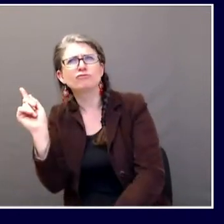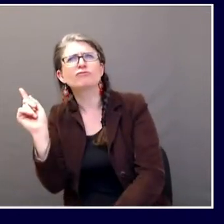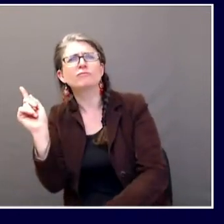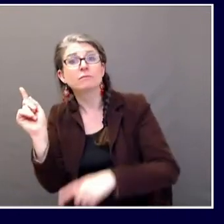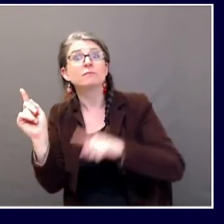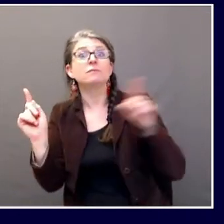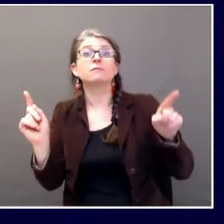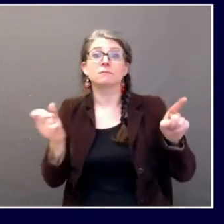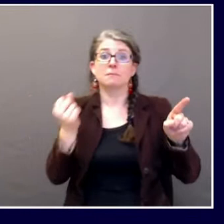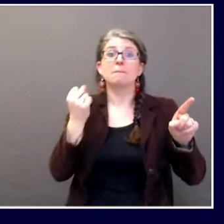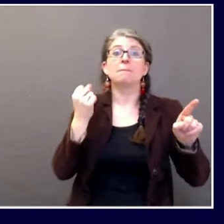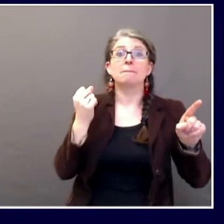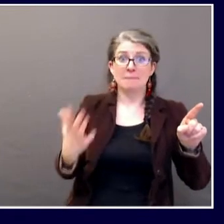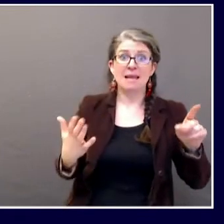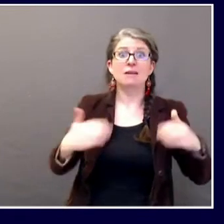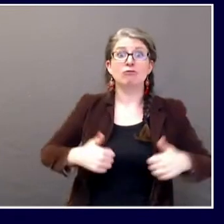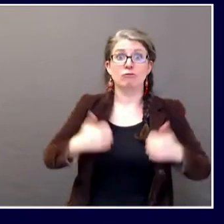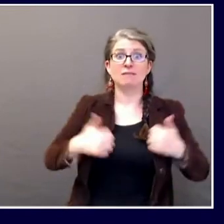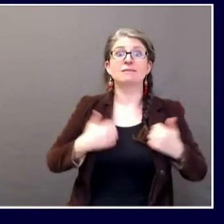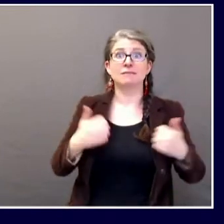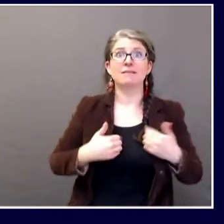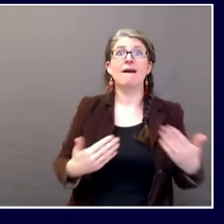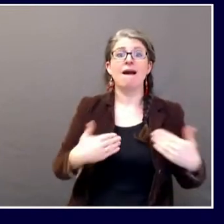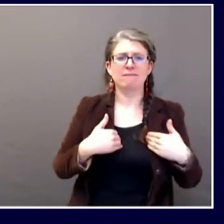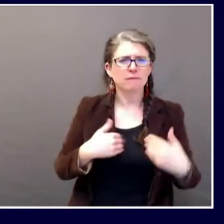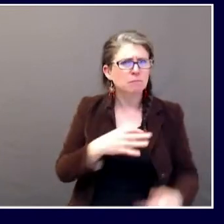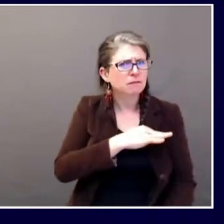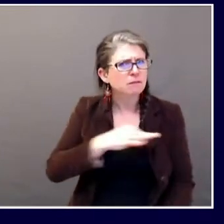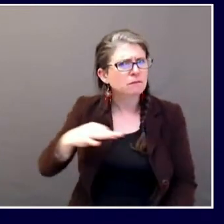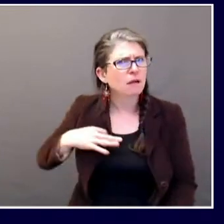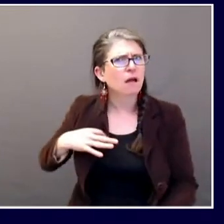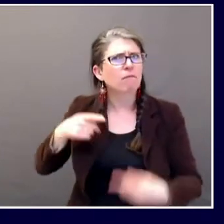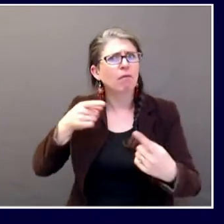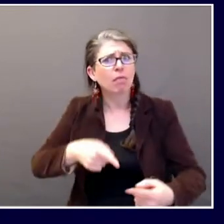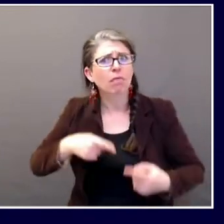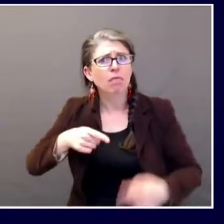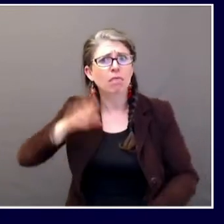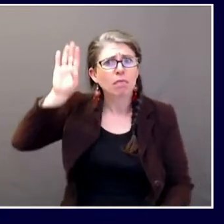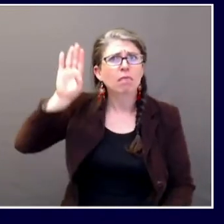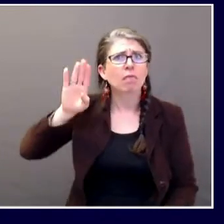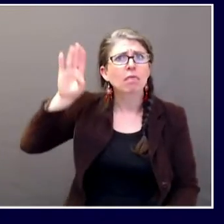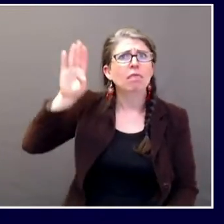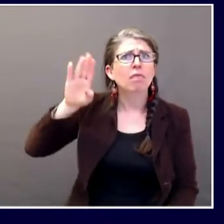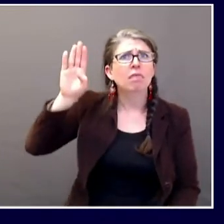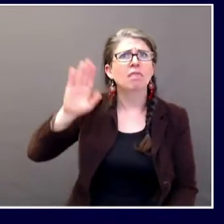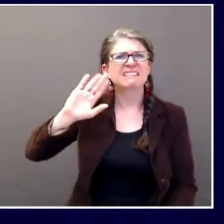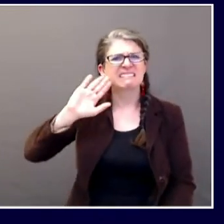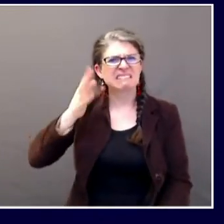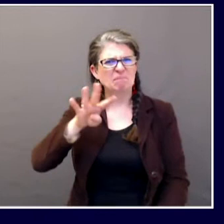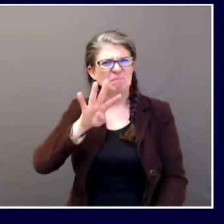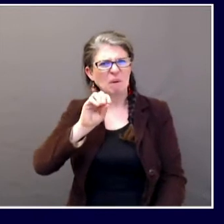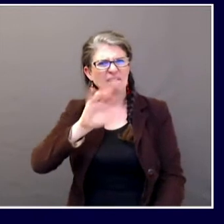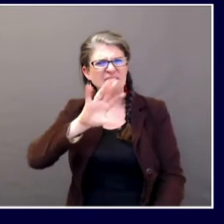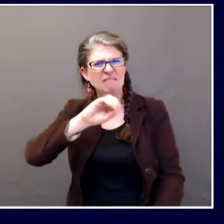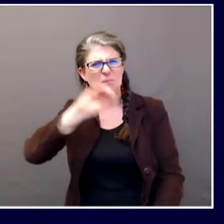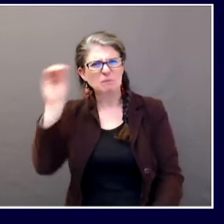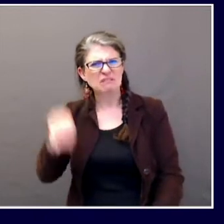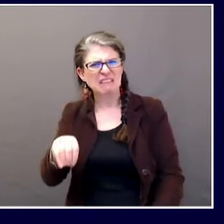between 40 and 59%. Do you have a more granular sense of what the percentage is here and why it's so low? Well,